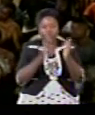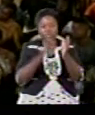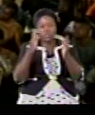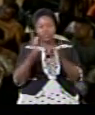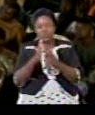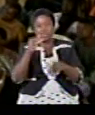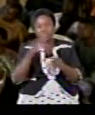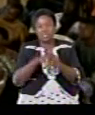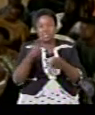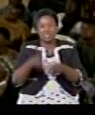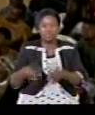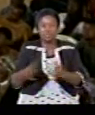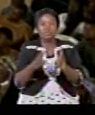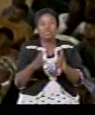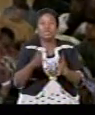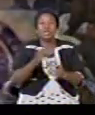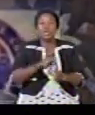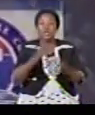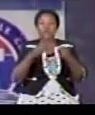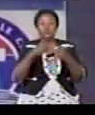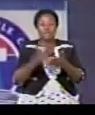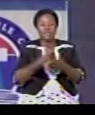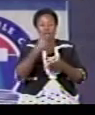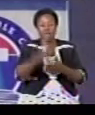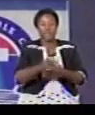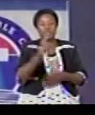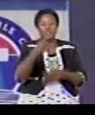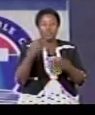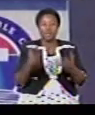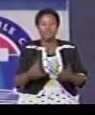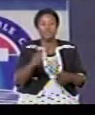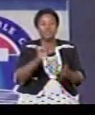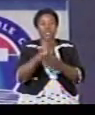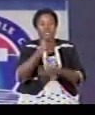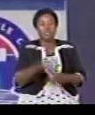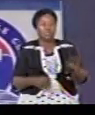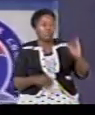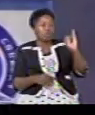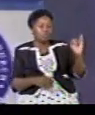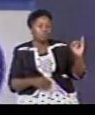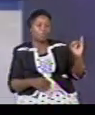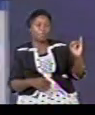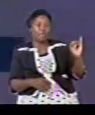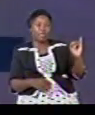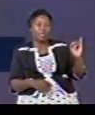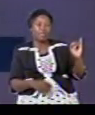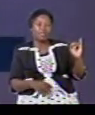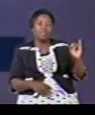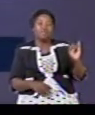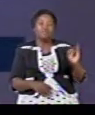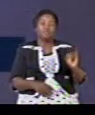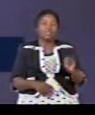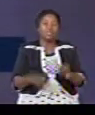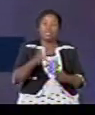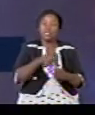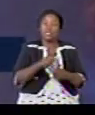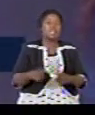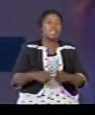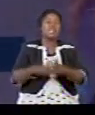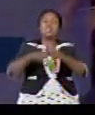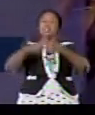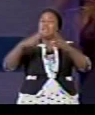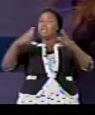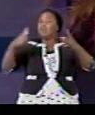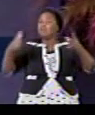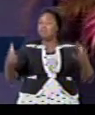way. I come to the next one now. That is I. Incredible impartation